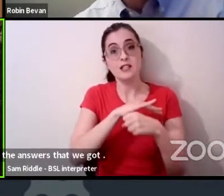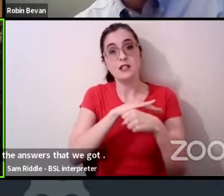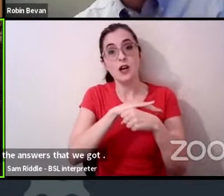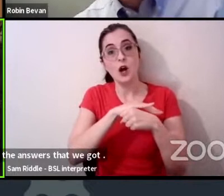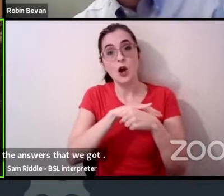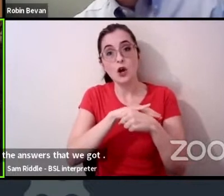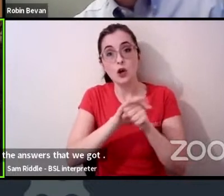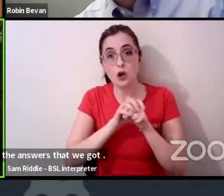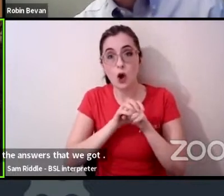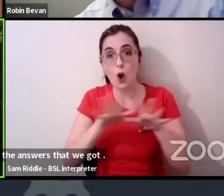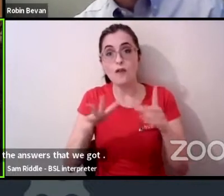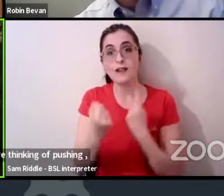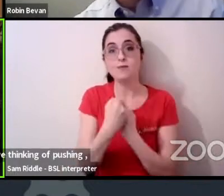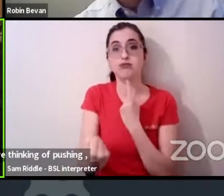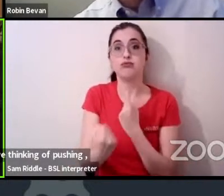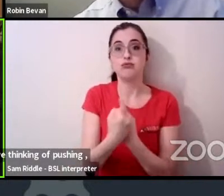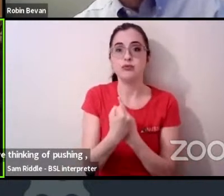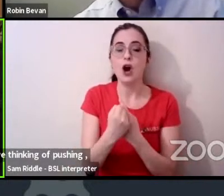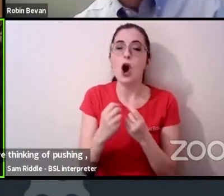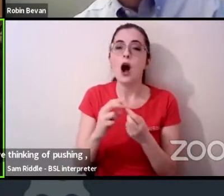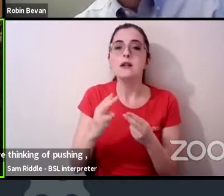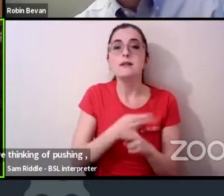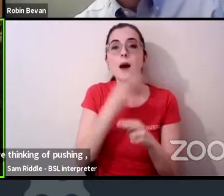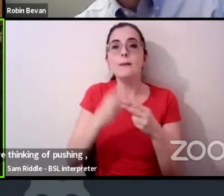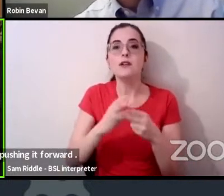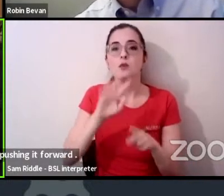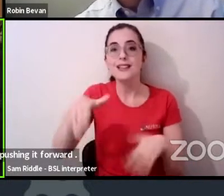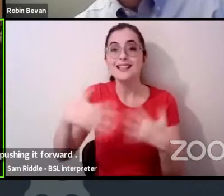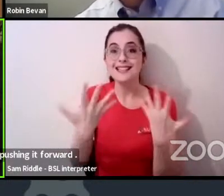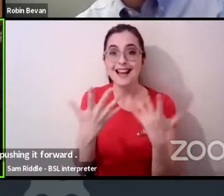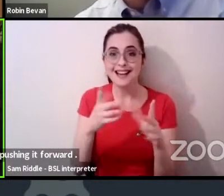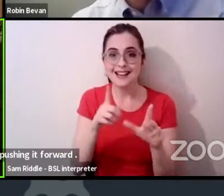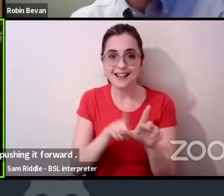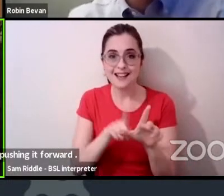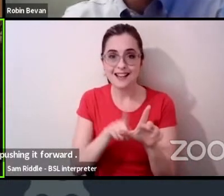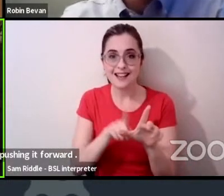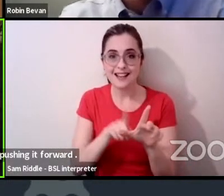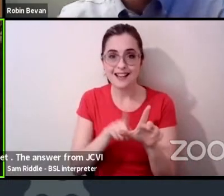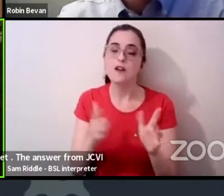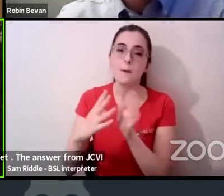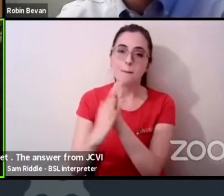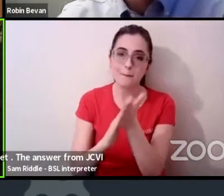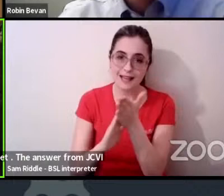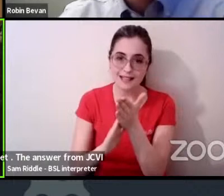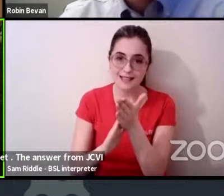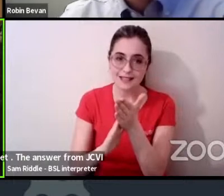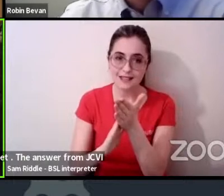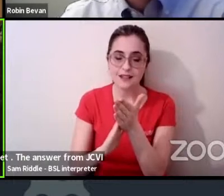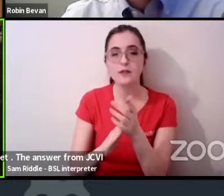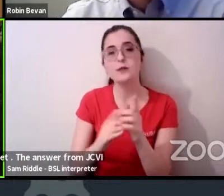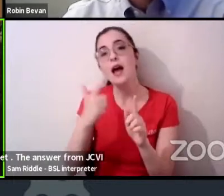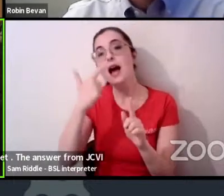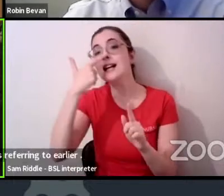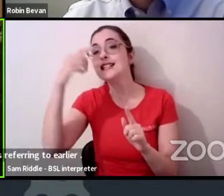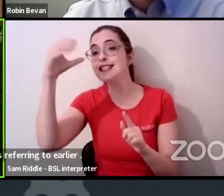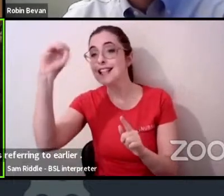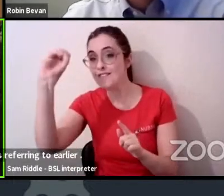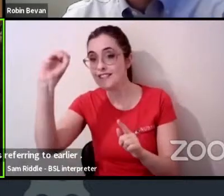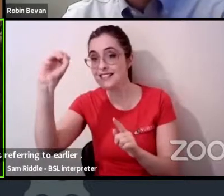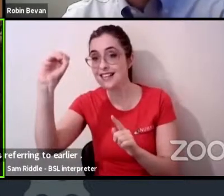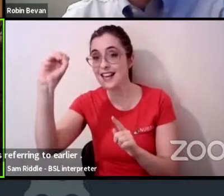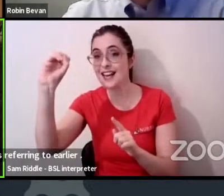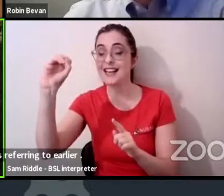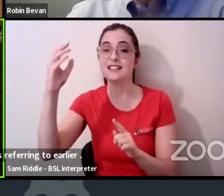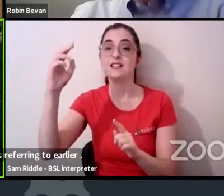years. So a 70-year-old is twice the risk of a 60-year-old, at 4 times the risk of a 50-year-old,